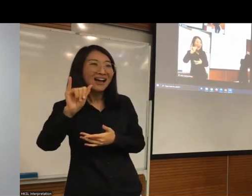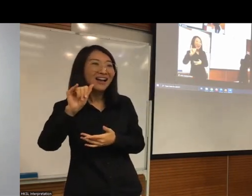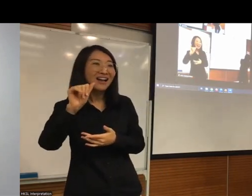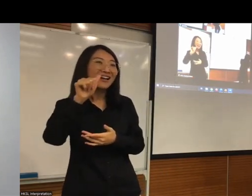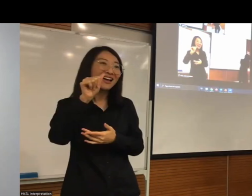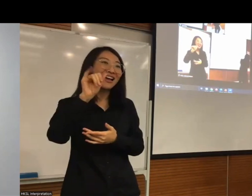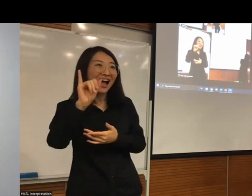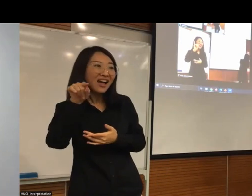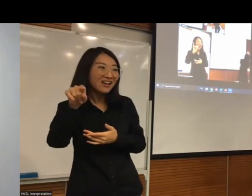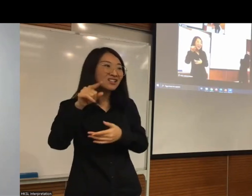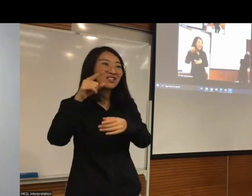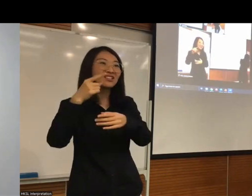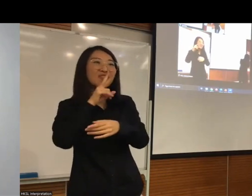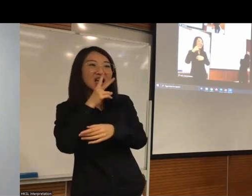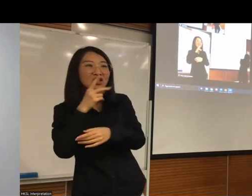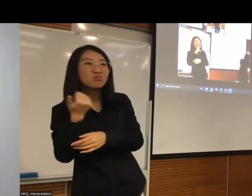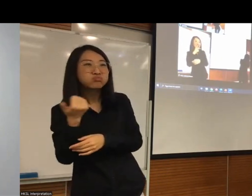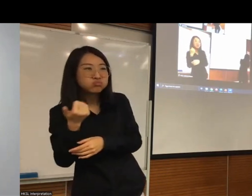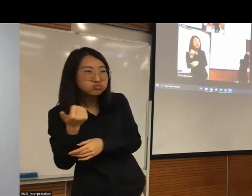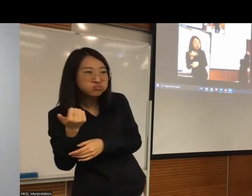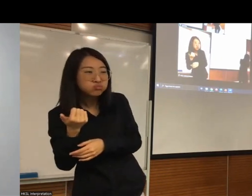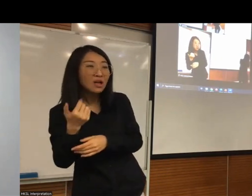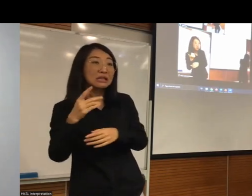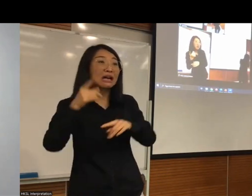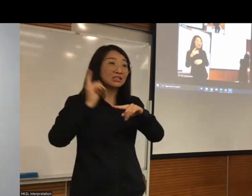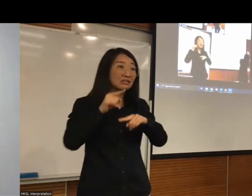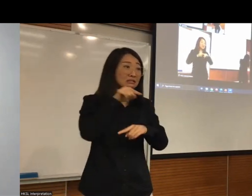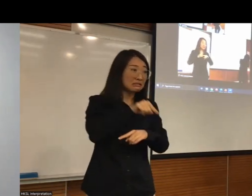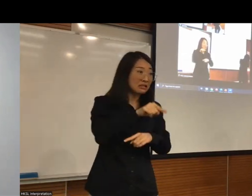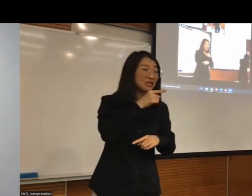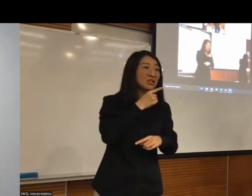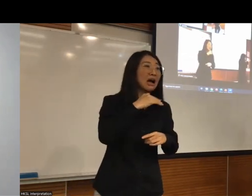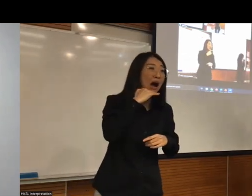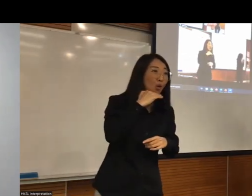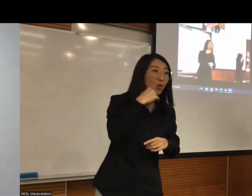standard English accent in consecutive interpreting.